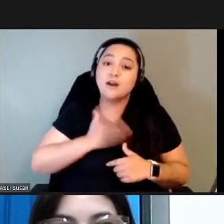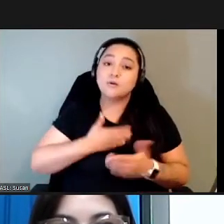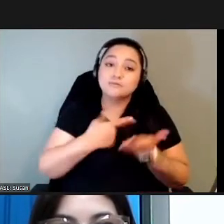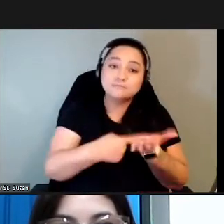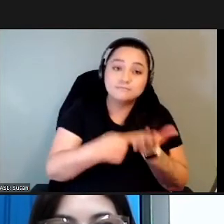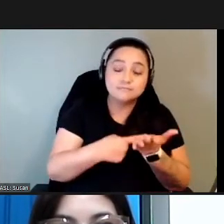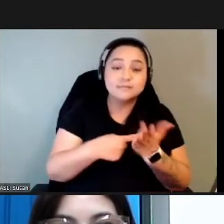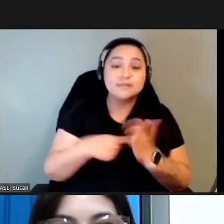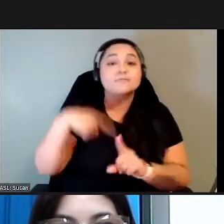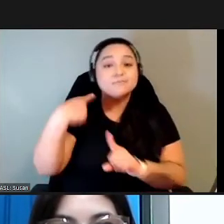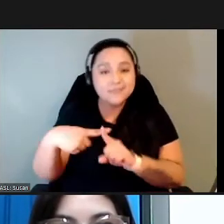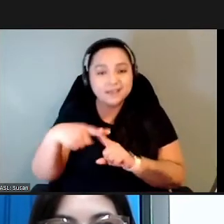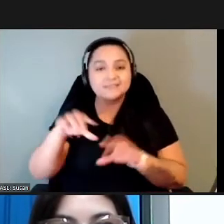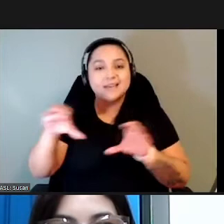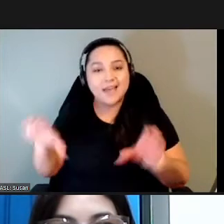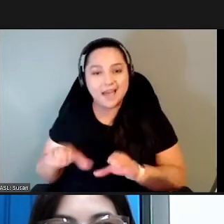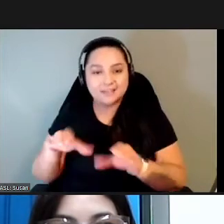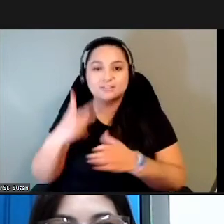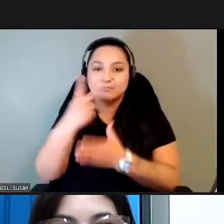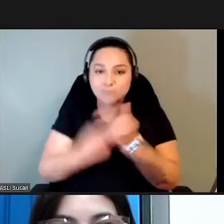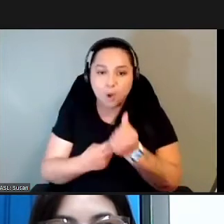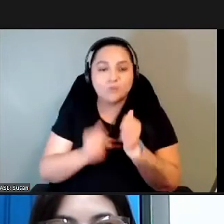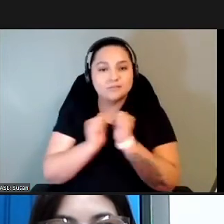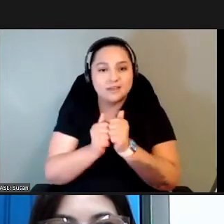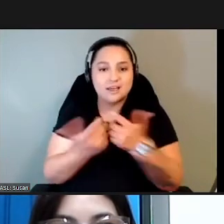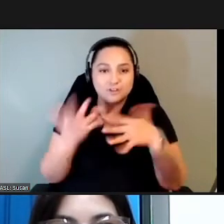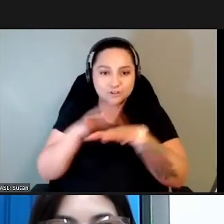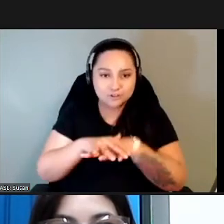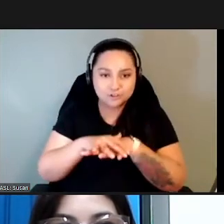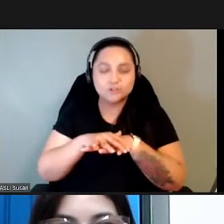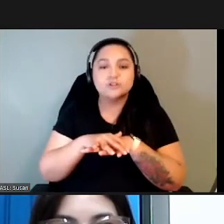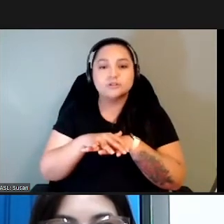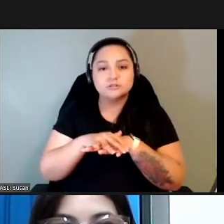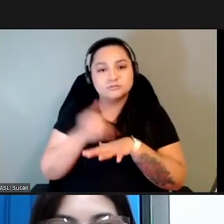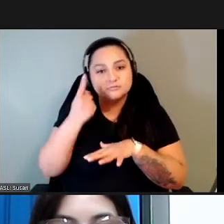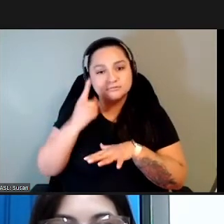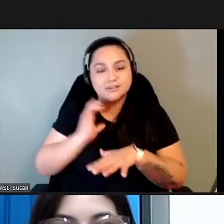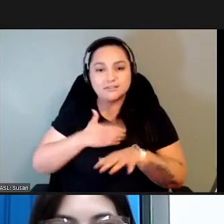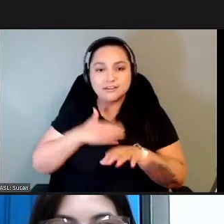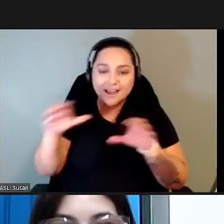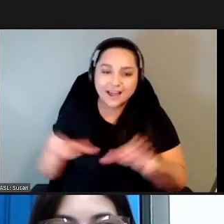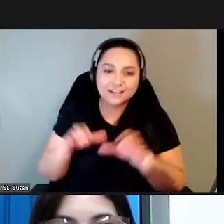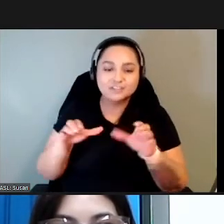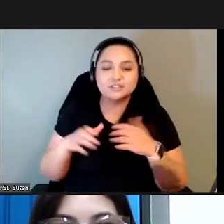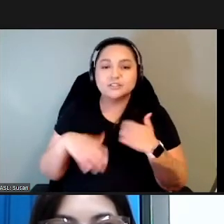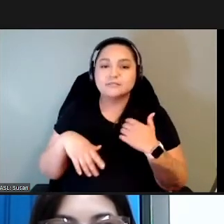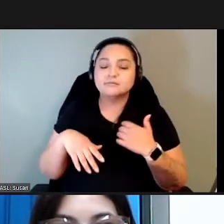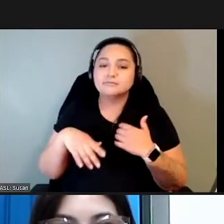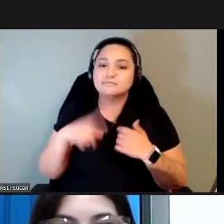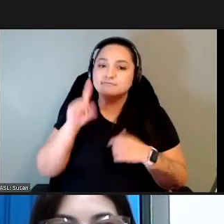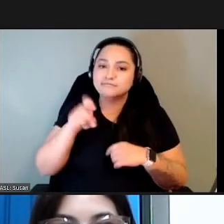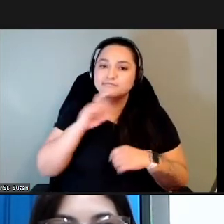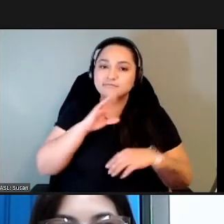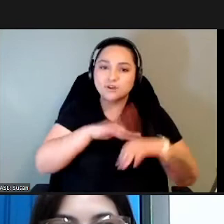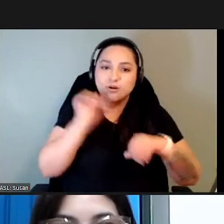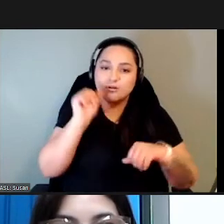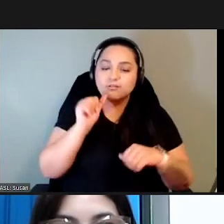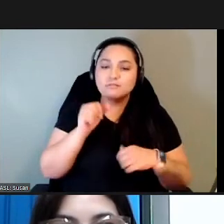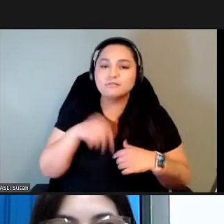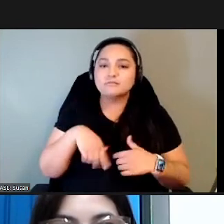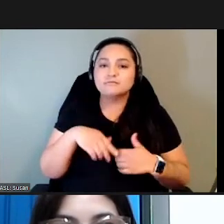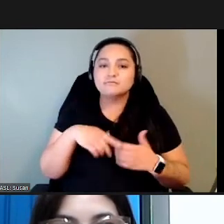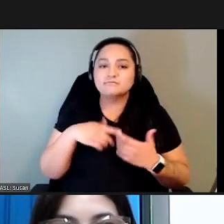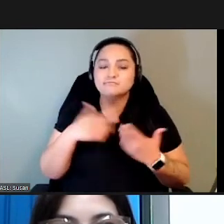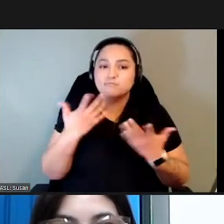is recognizing and making changes to the dominant narrative that glorifies colonization and genocide of Indigenous peoples of this